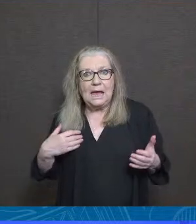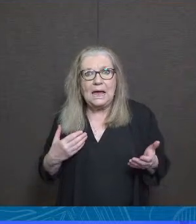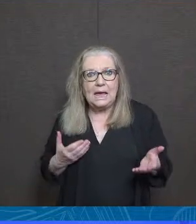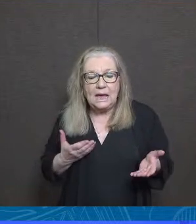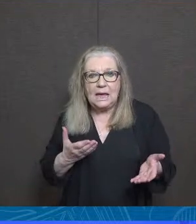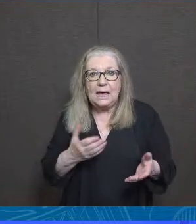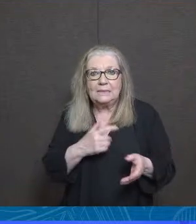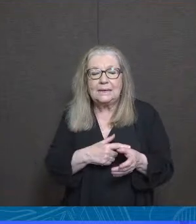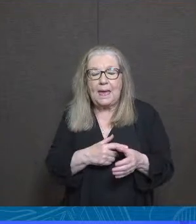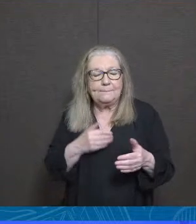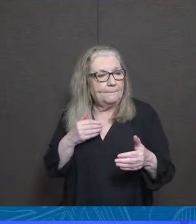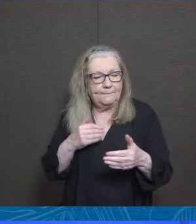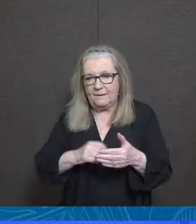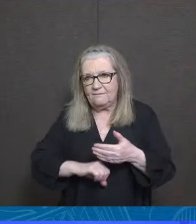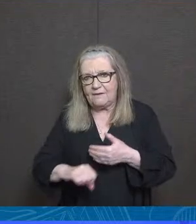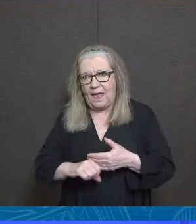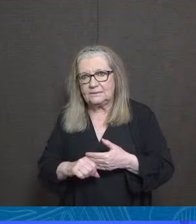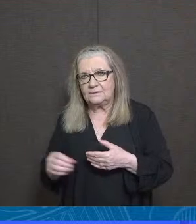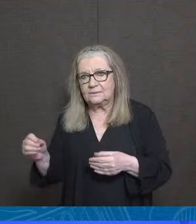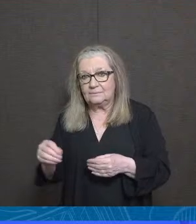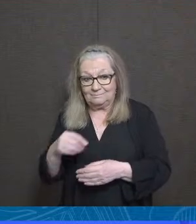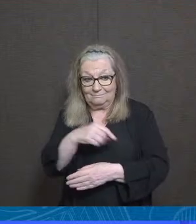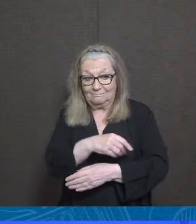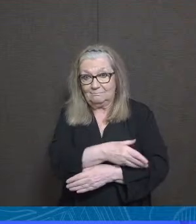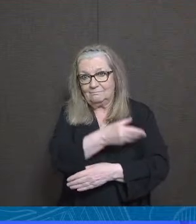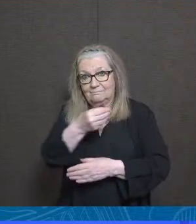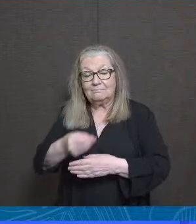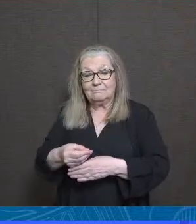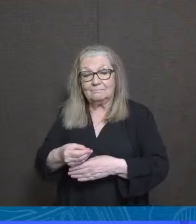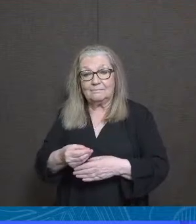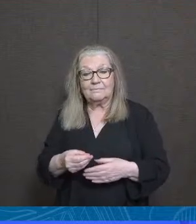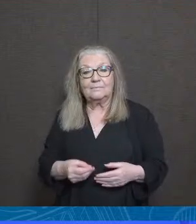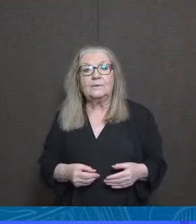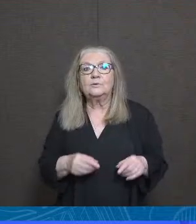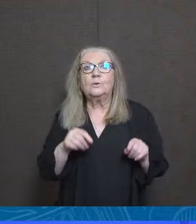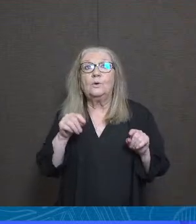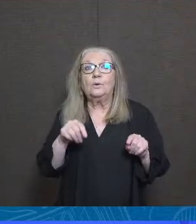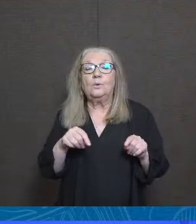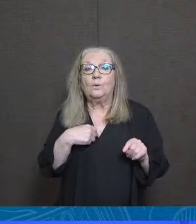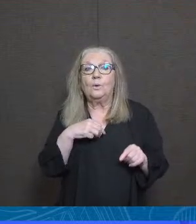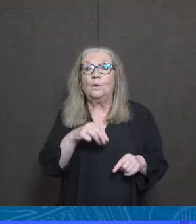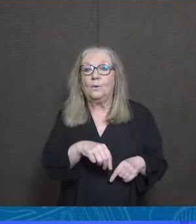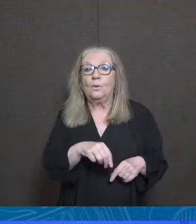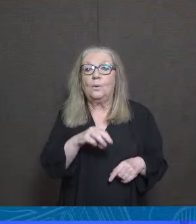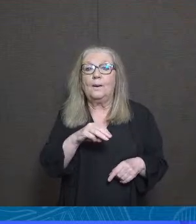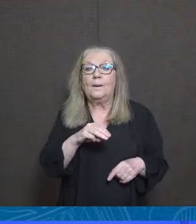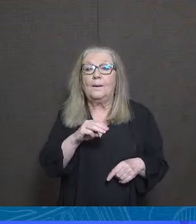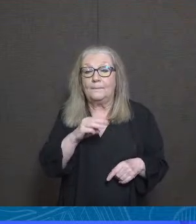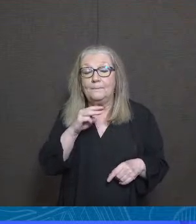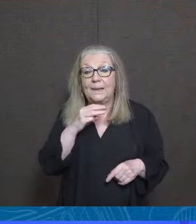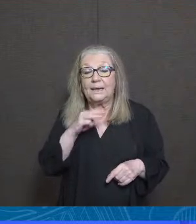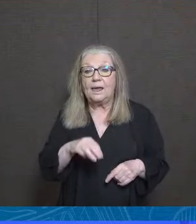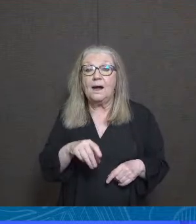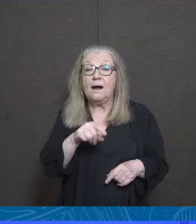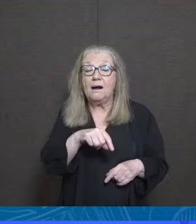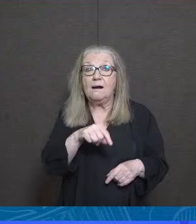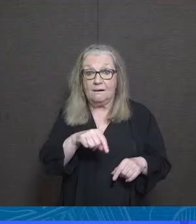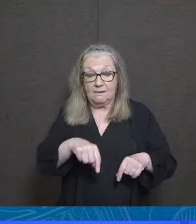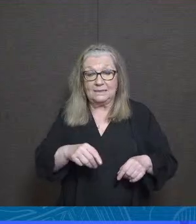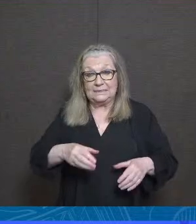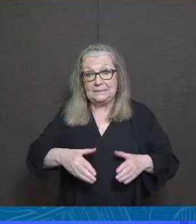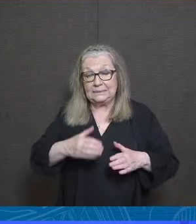And in terms of warning and dissemination, Manila City used